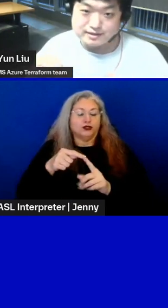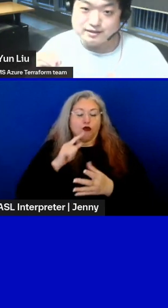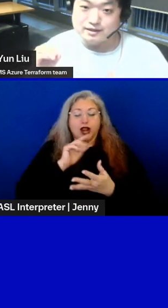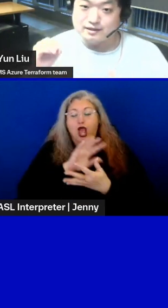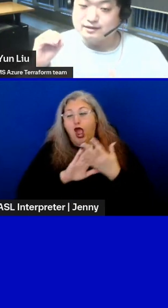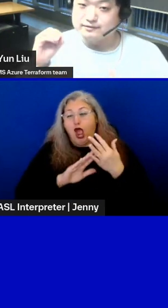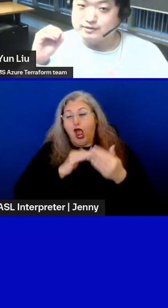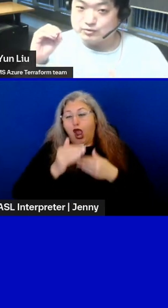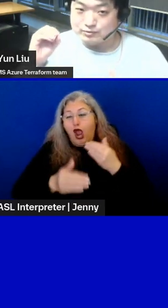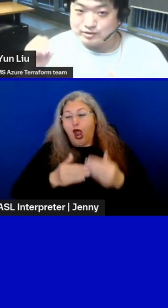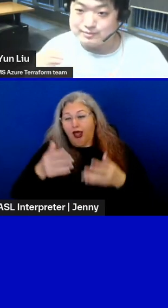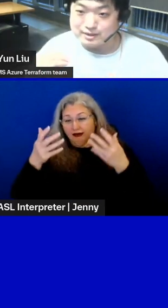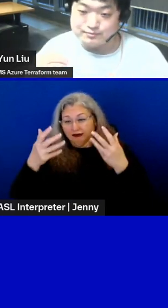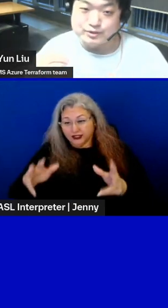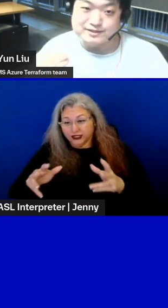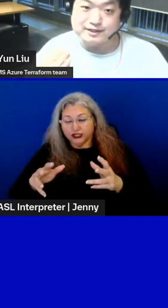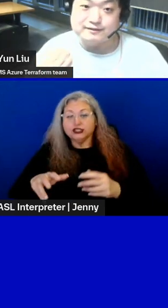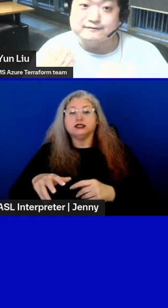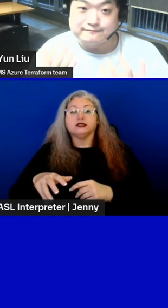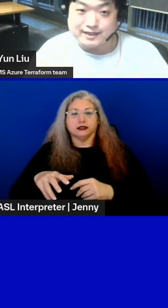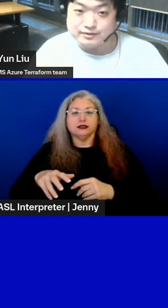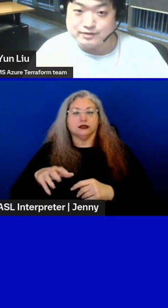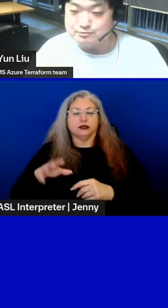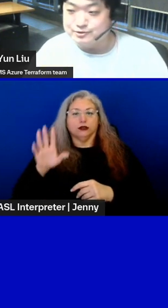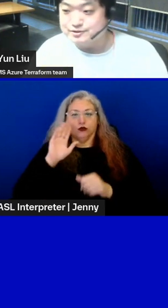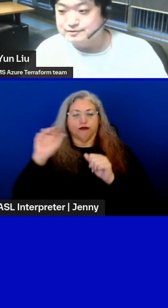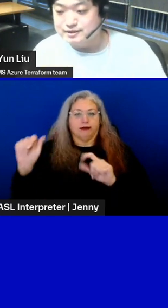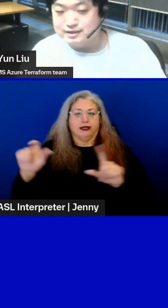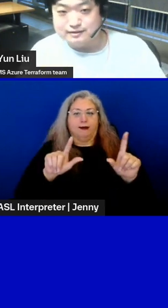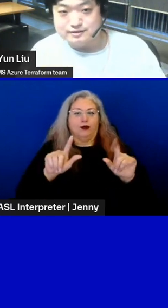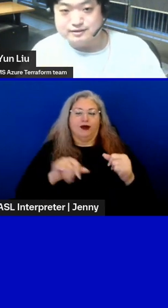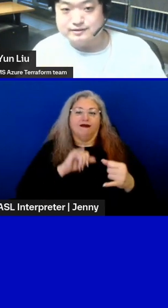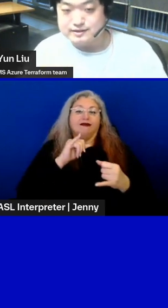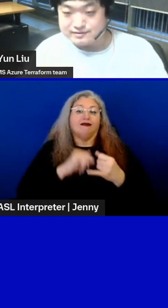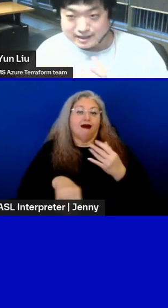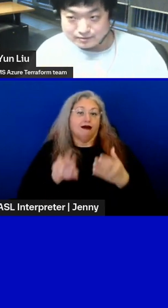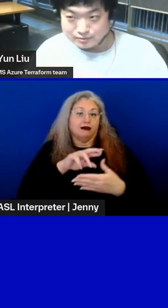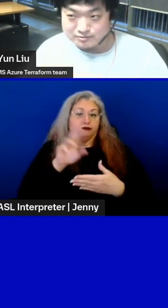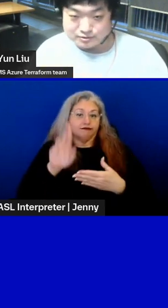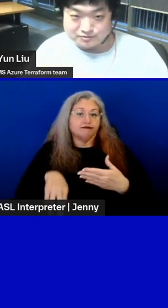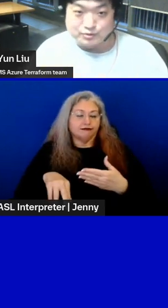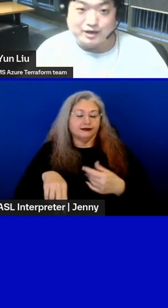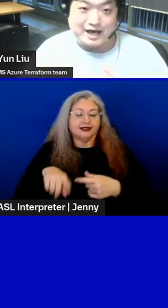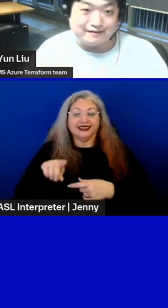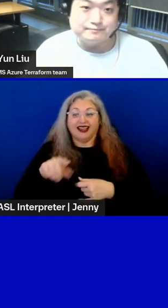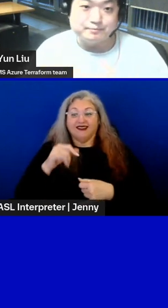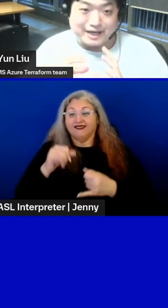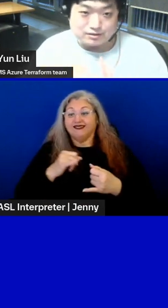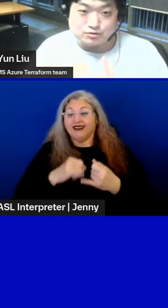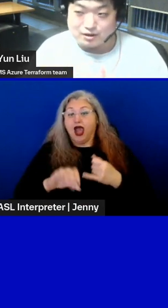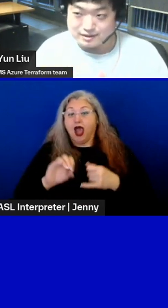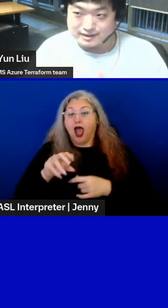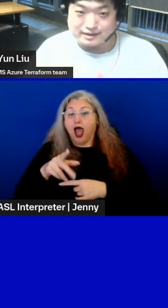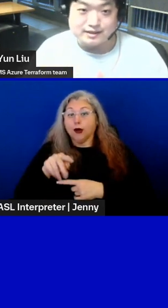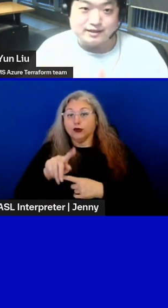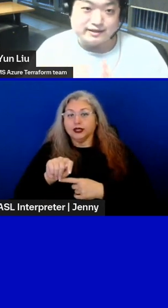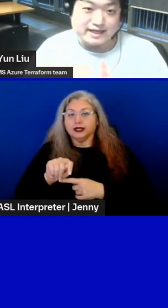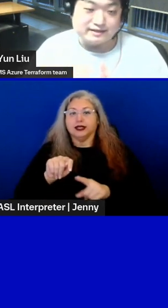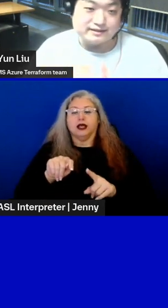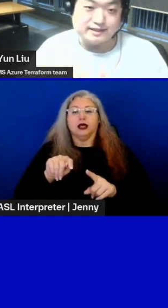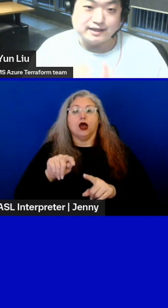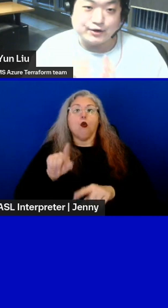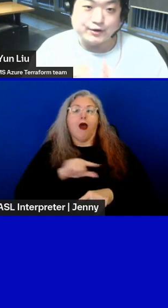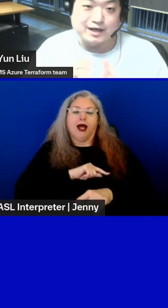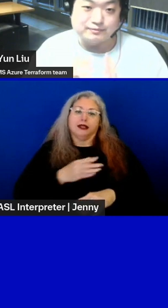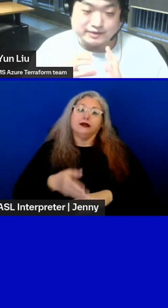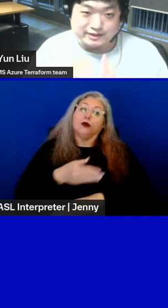this, uh, it will come up with the final output. And this final output will have better quality